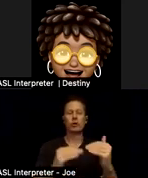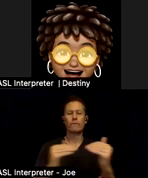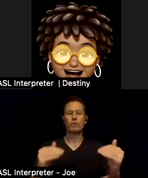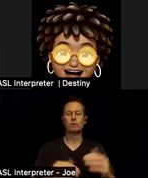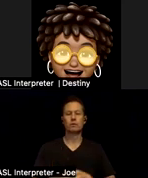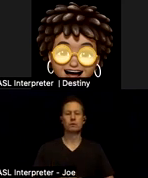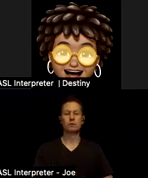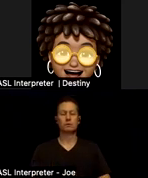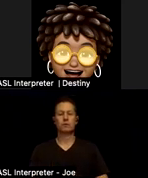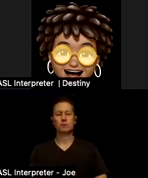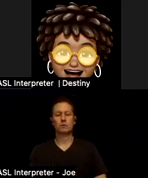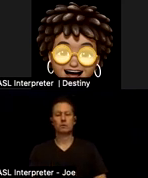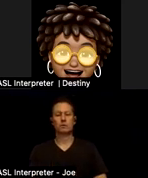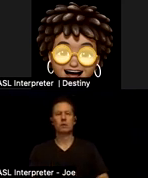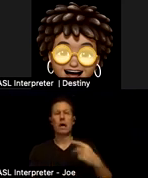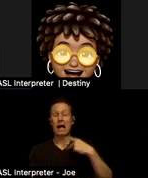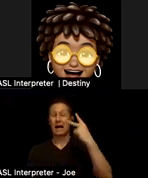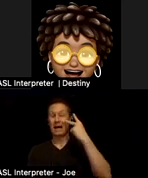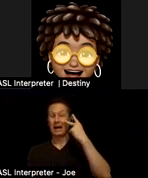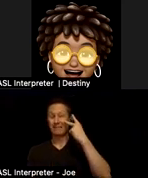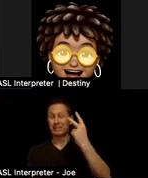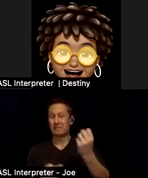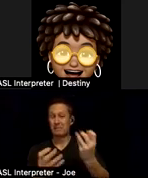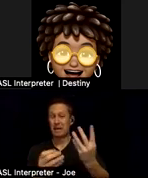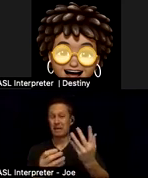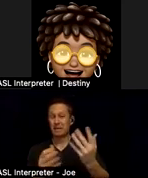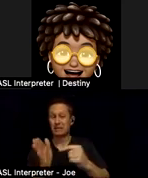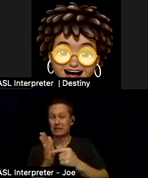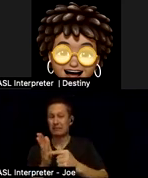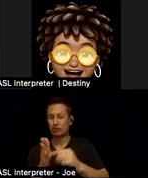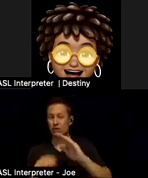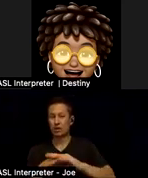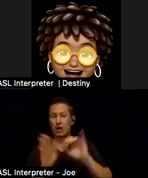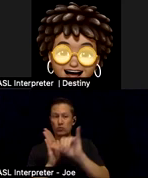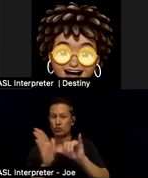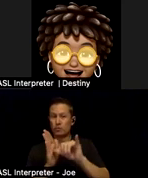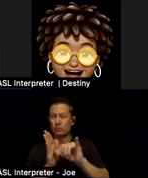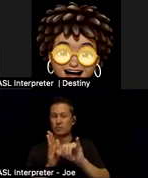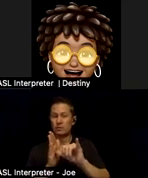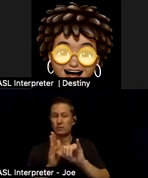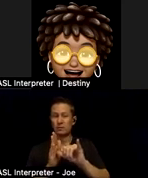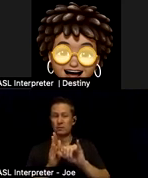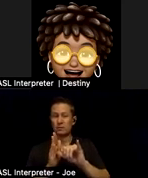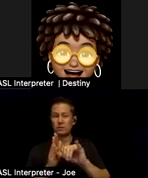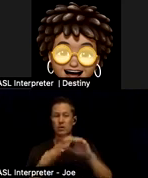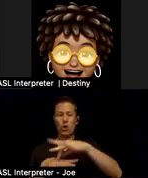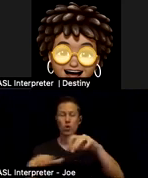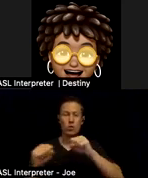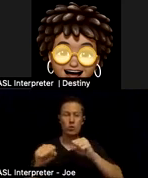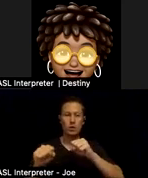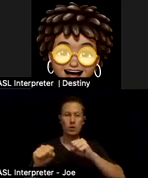happens? So I've seen plenty of demonstrations, and they're probably on YouTube. What it does is the earthquake will